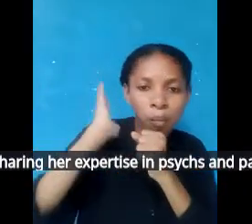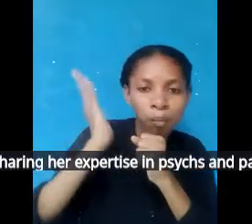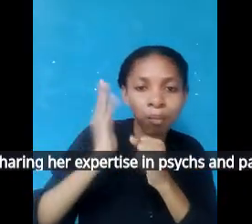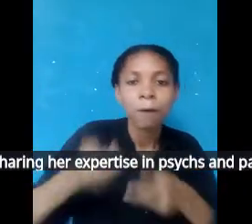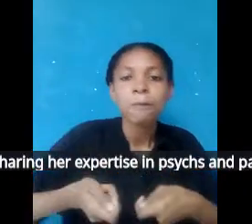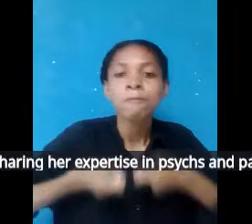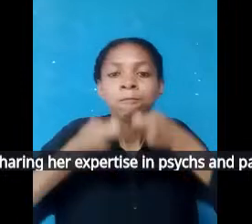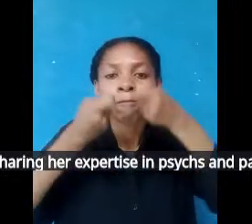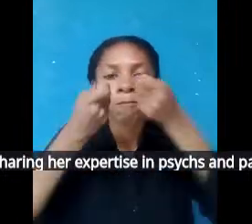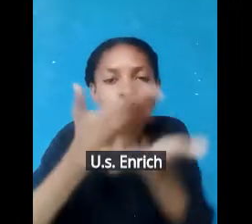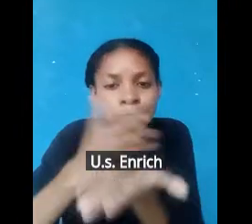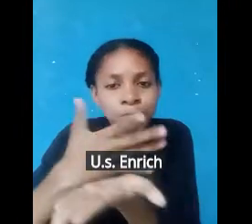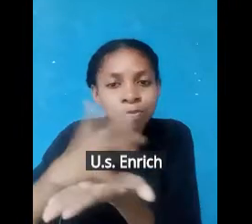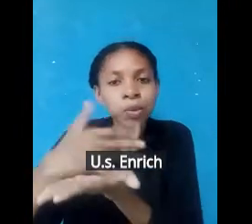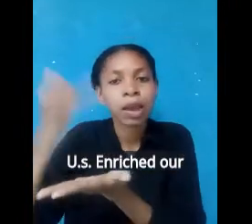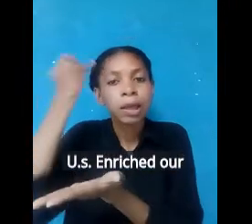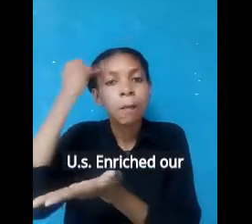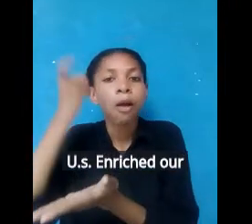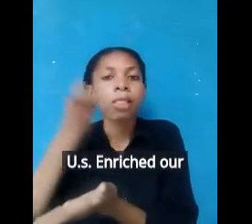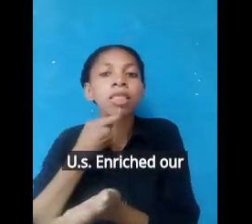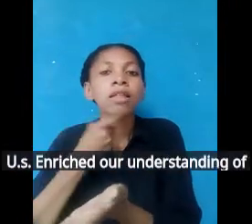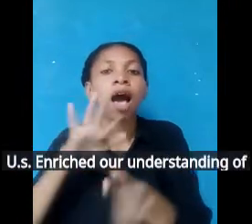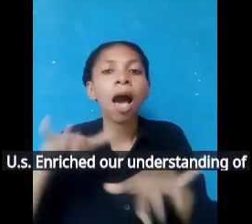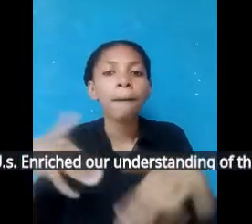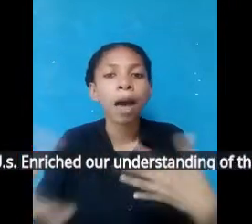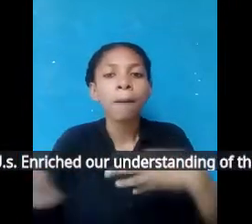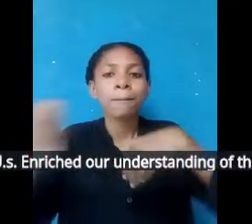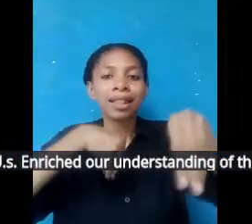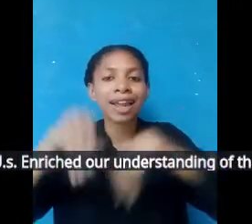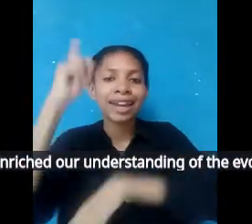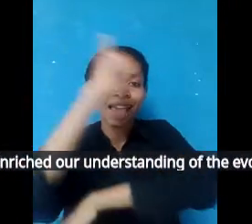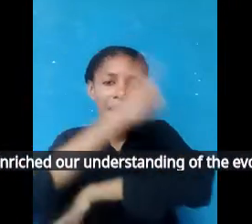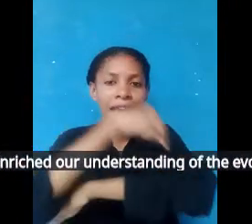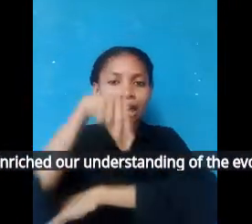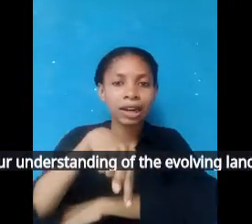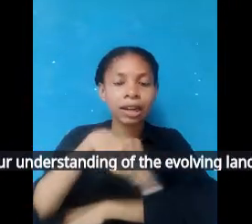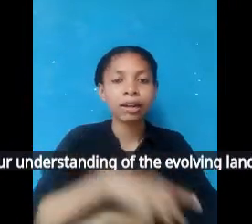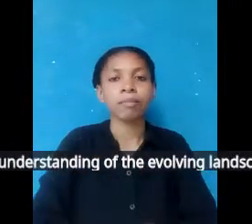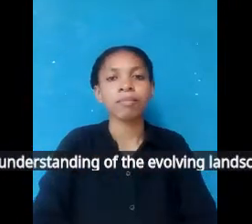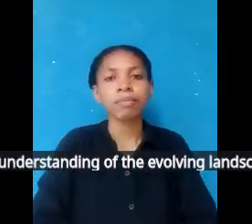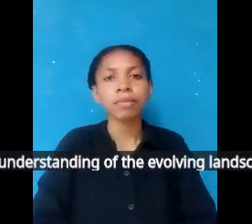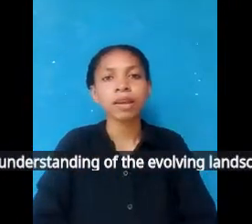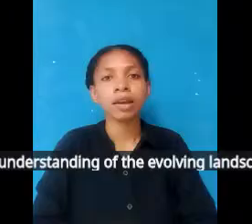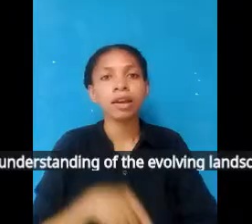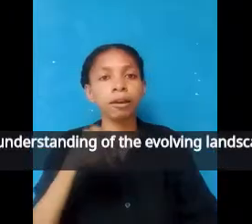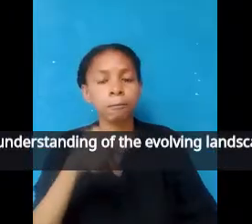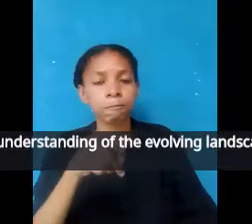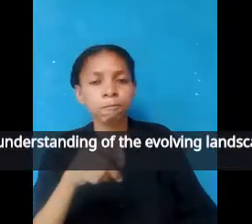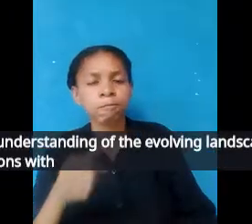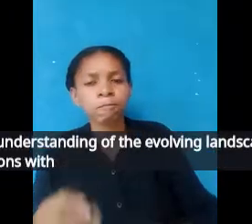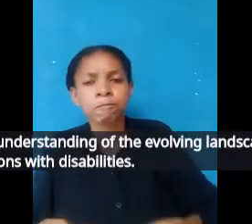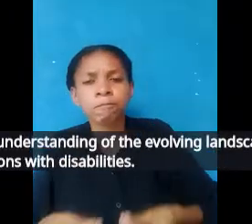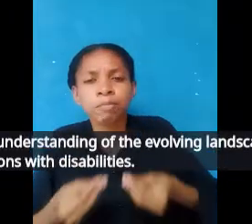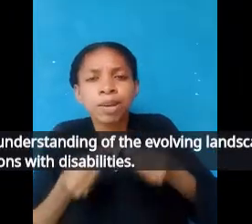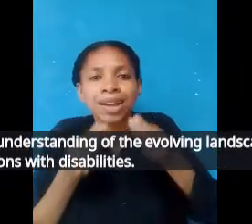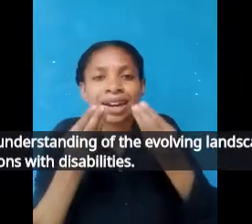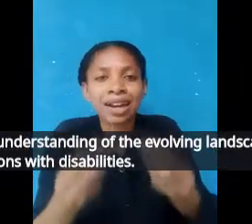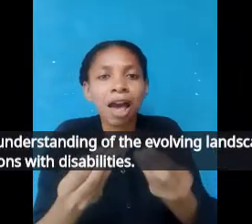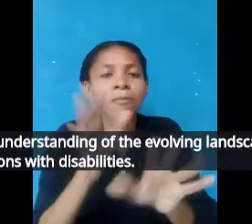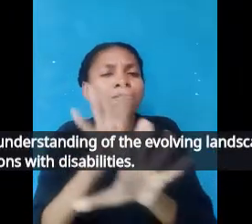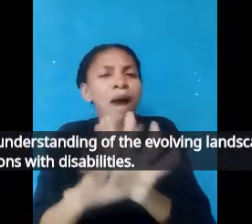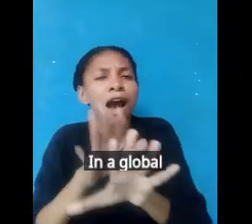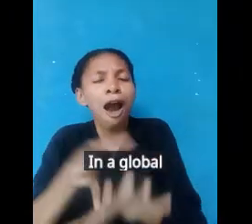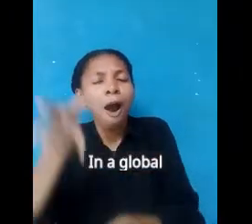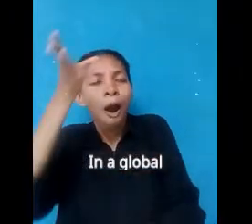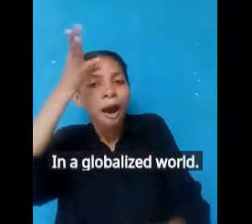have enriched our understanding of the evolving landscape of social work practice with persons with disabilities in a globalized